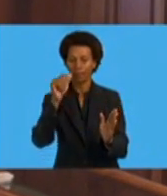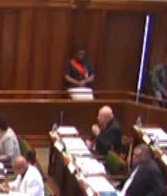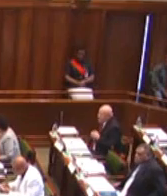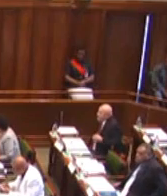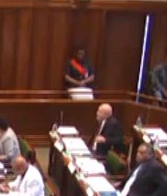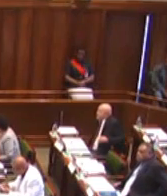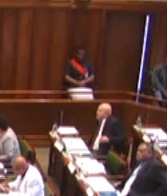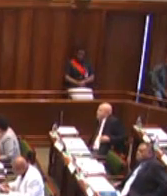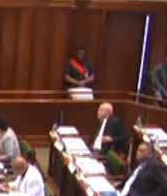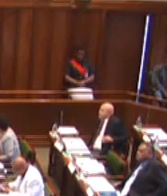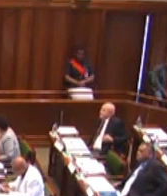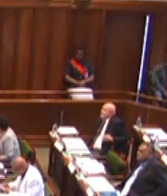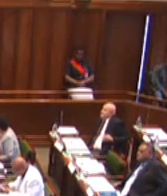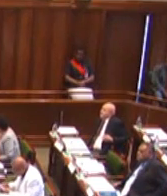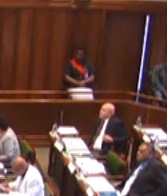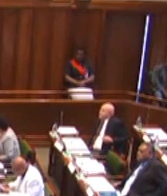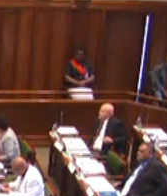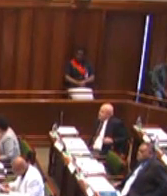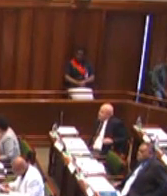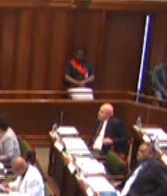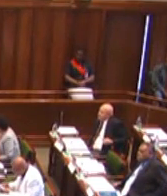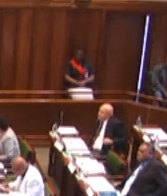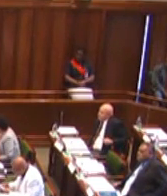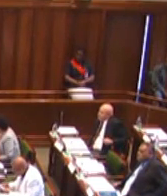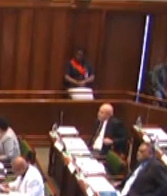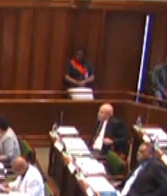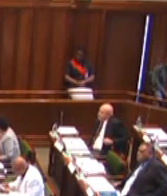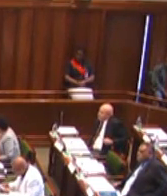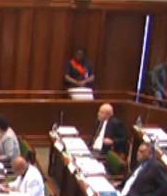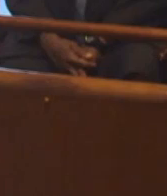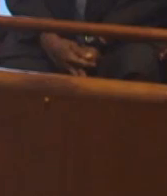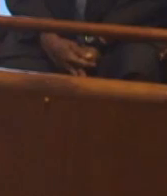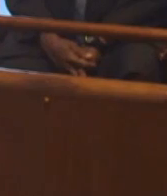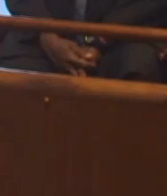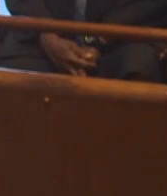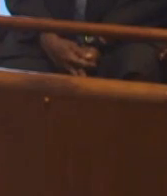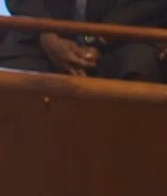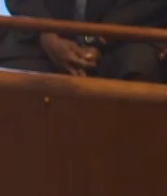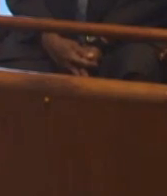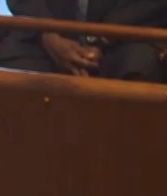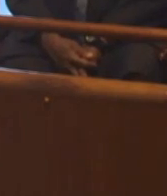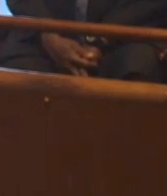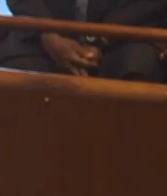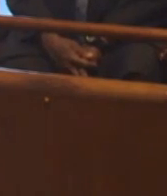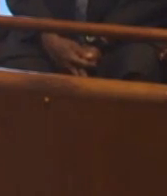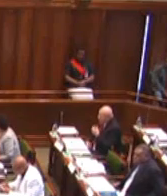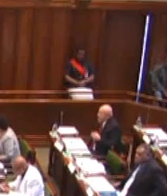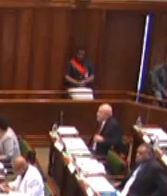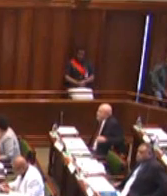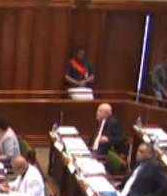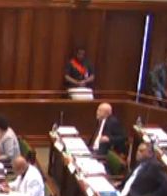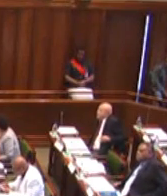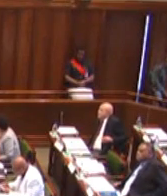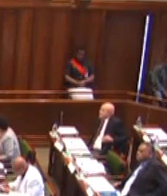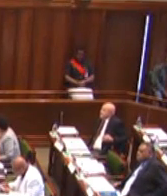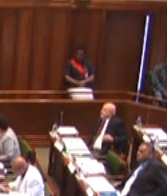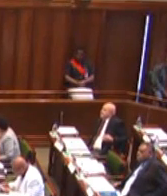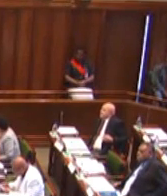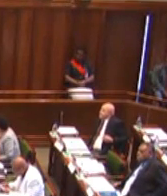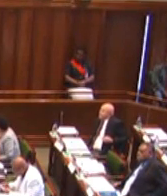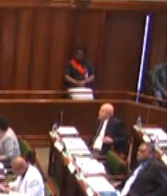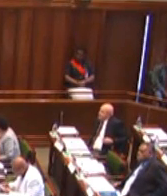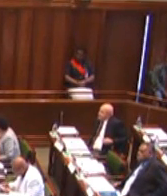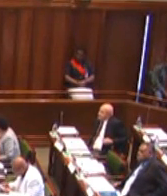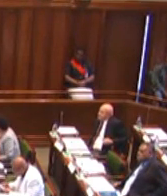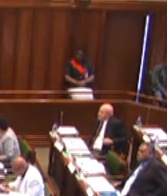opinion. The Prime Minister says he will stand in the next election together with the Attorney General and the rest of the 49 candidates. It is